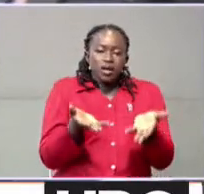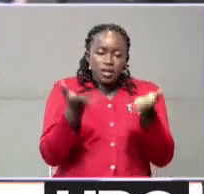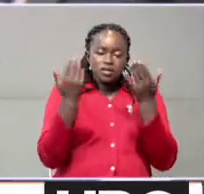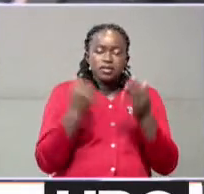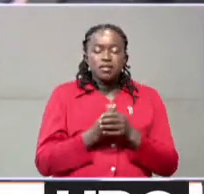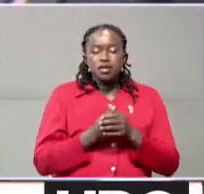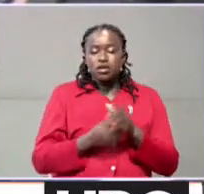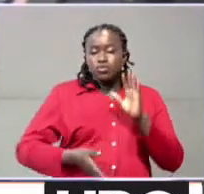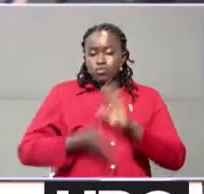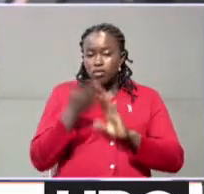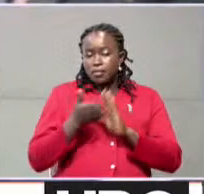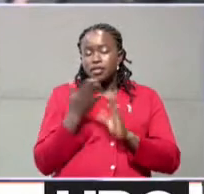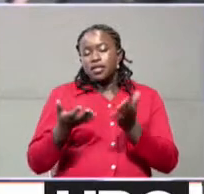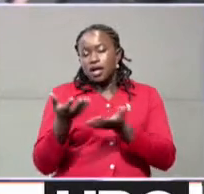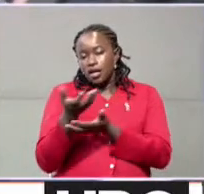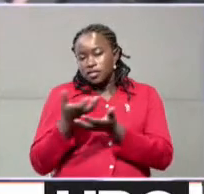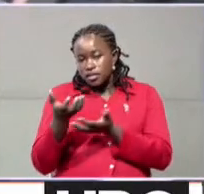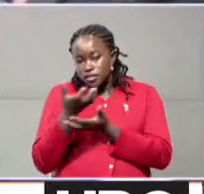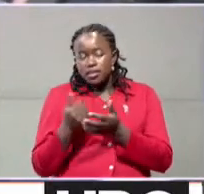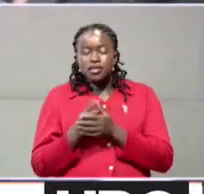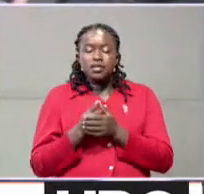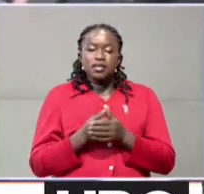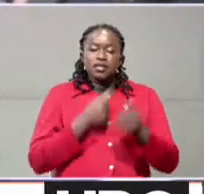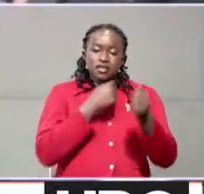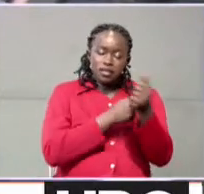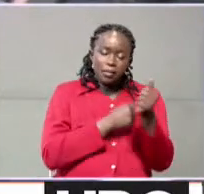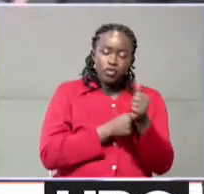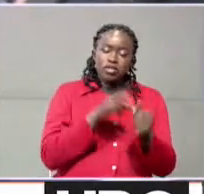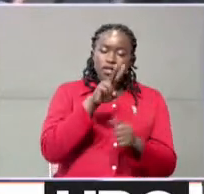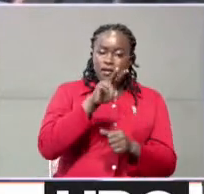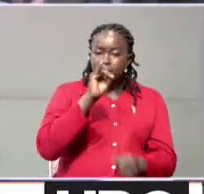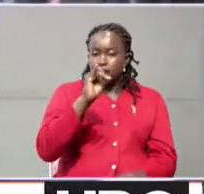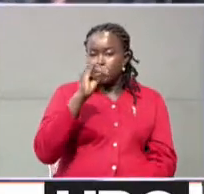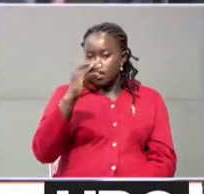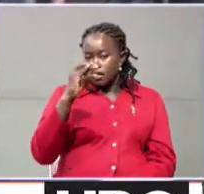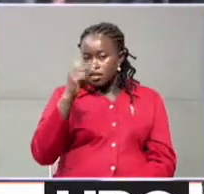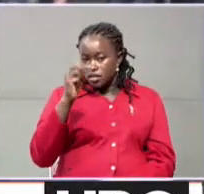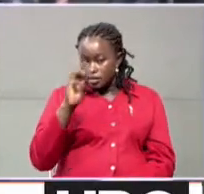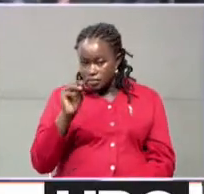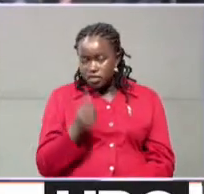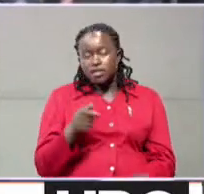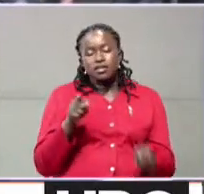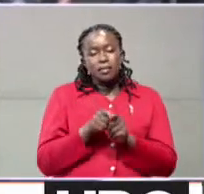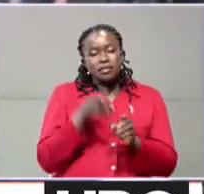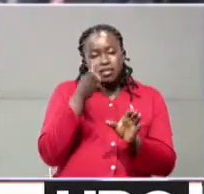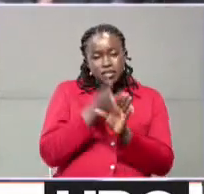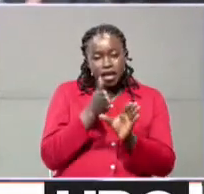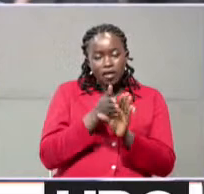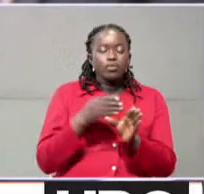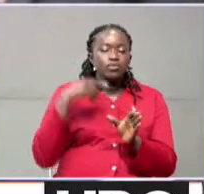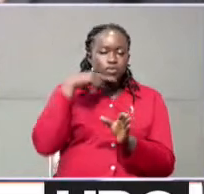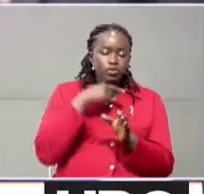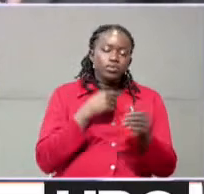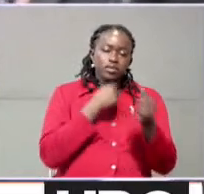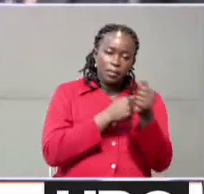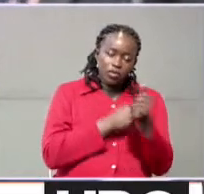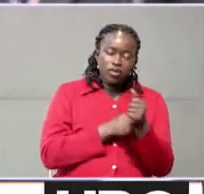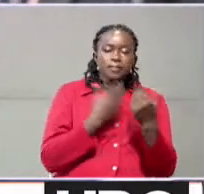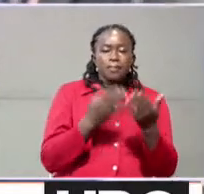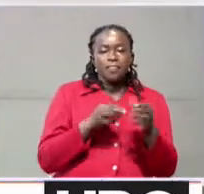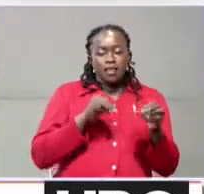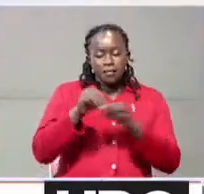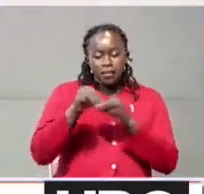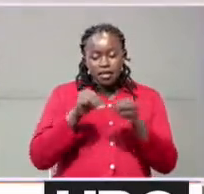rapid assessment supporting victims including psychosocial support management of the dead